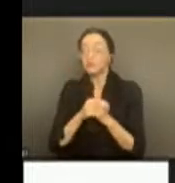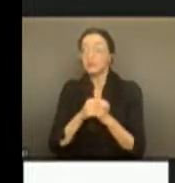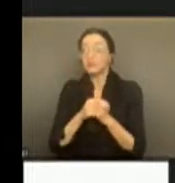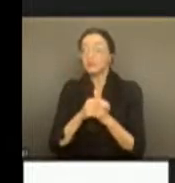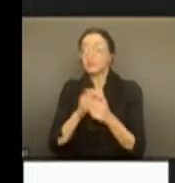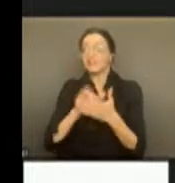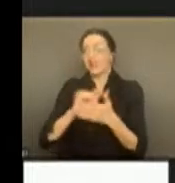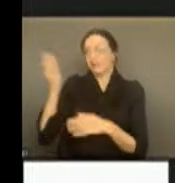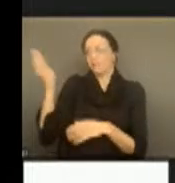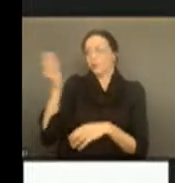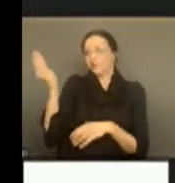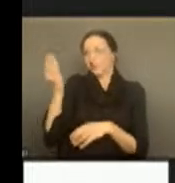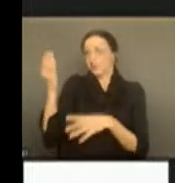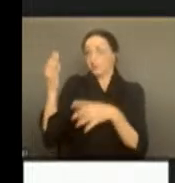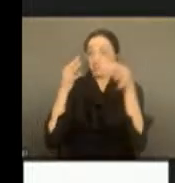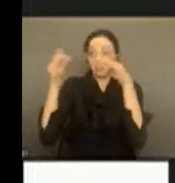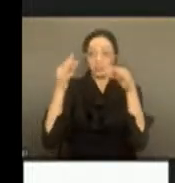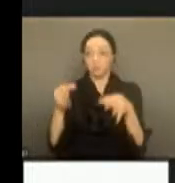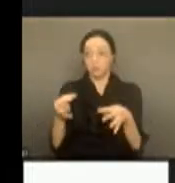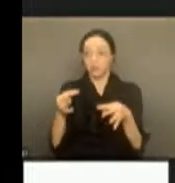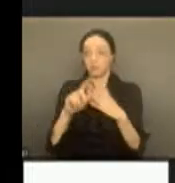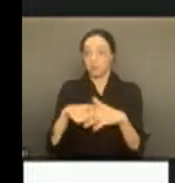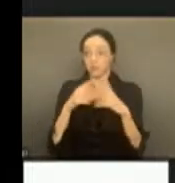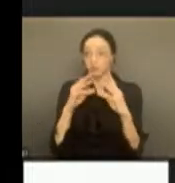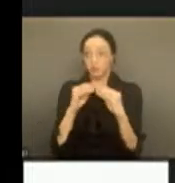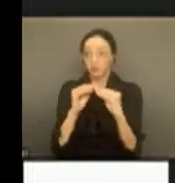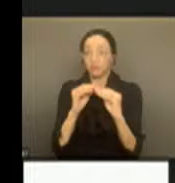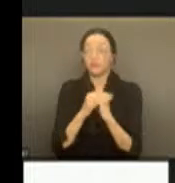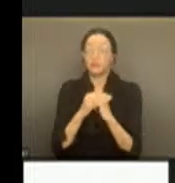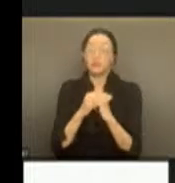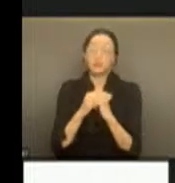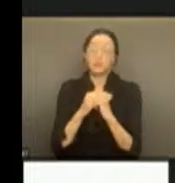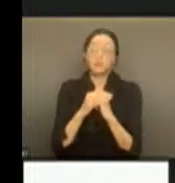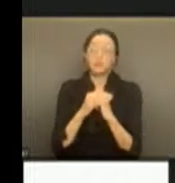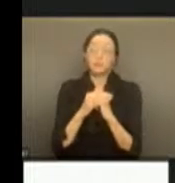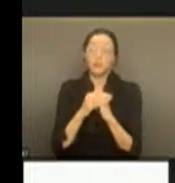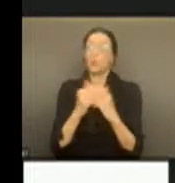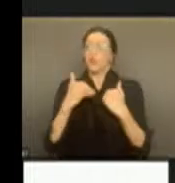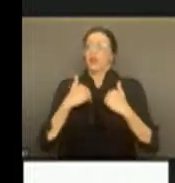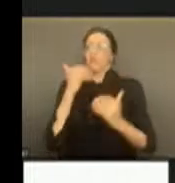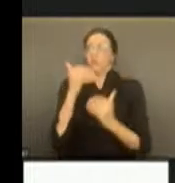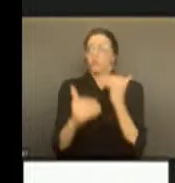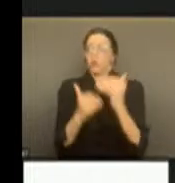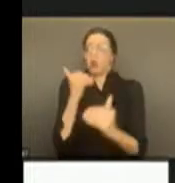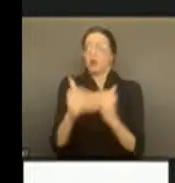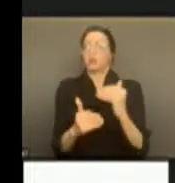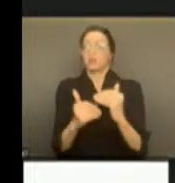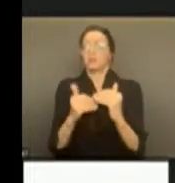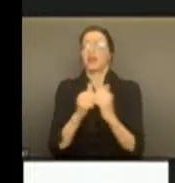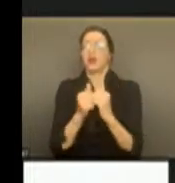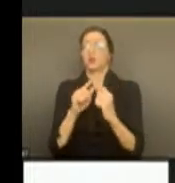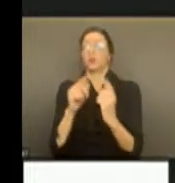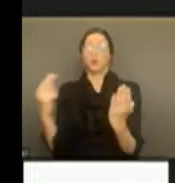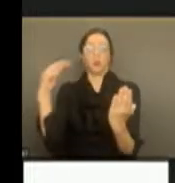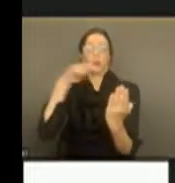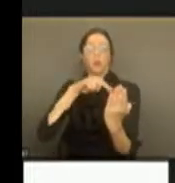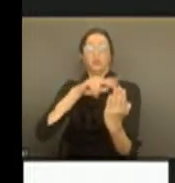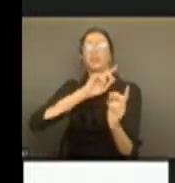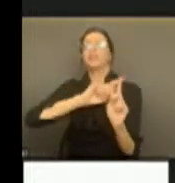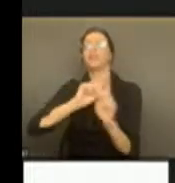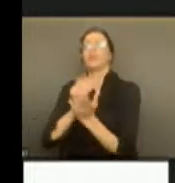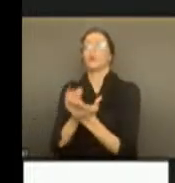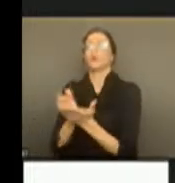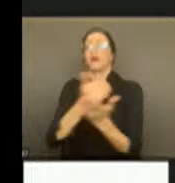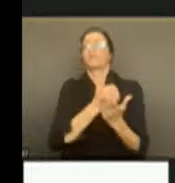there's a process where we basically first look at how revenues are coming in, or estimate how revenues are coming in the current year, and look at